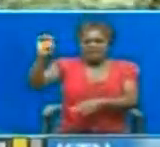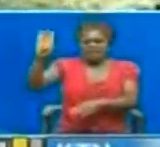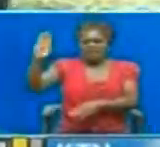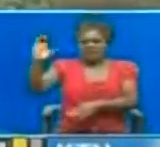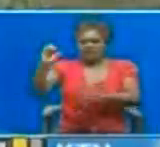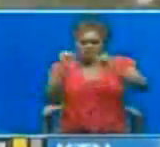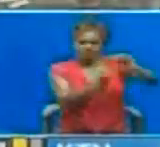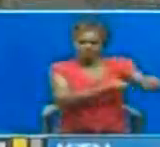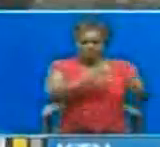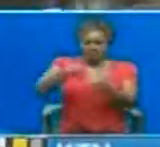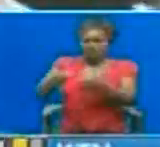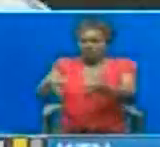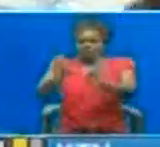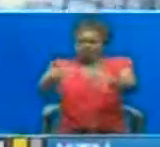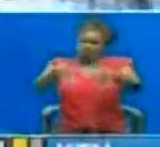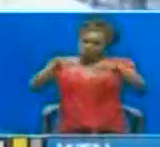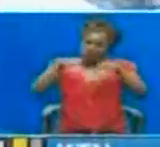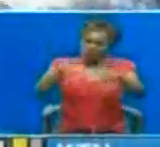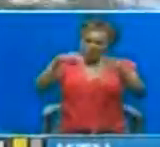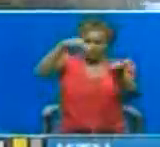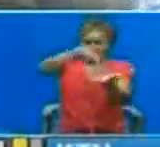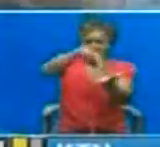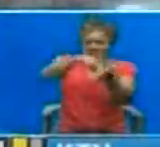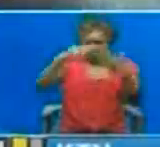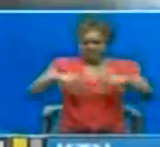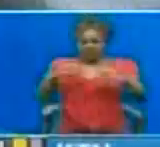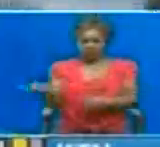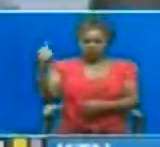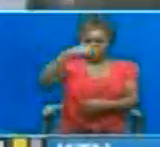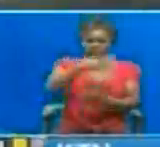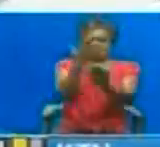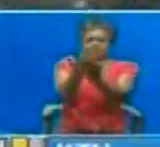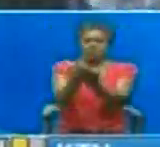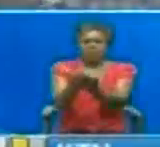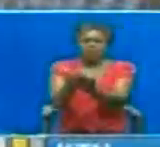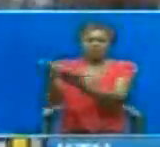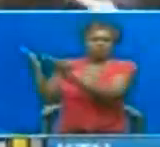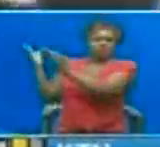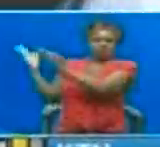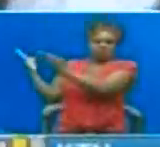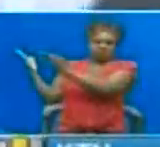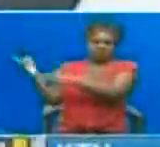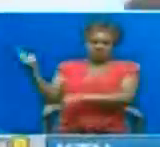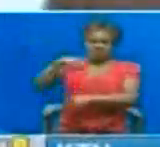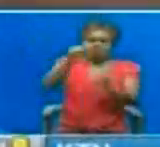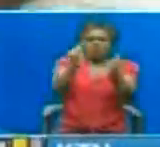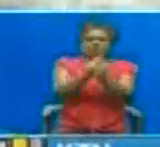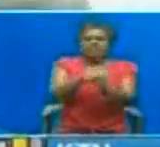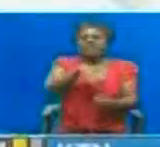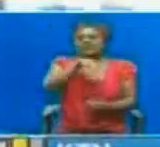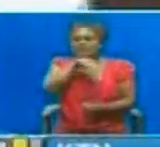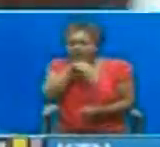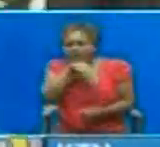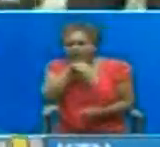Homa Bay, as the officials awaited the candidates to present their papers. At midday, Moses Kajwang arrived together with Orange Democratic Movement